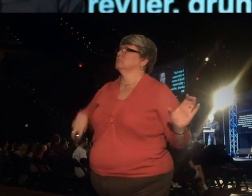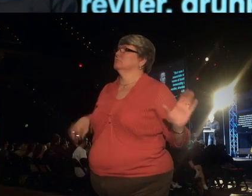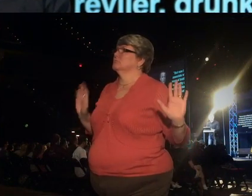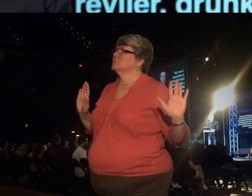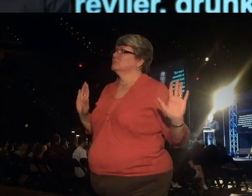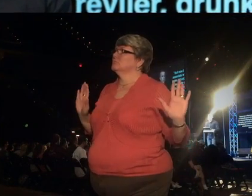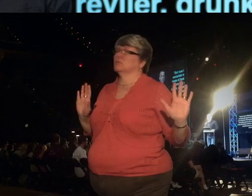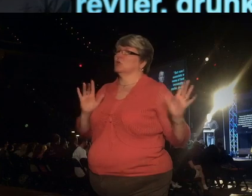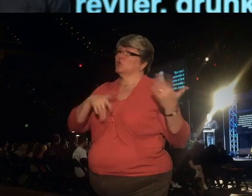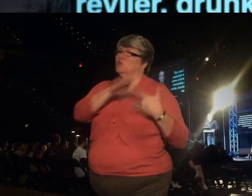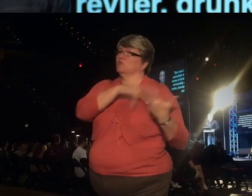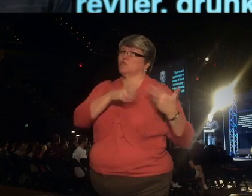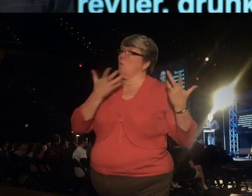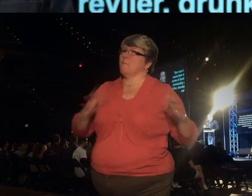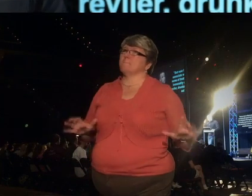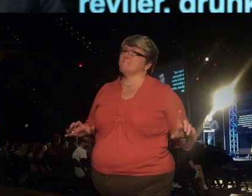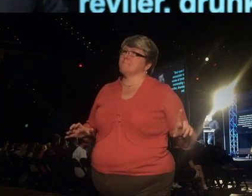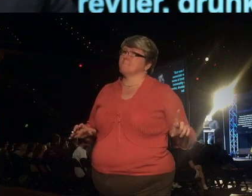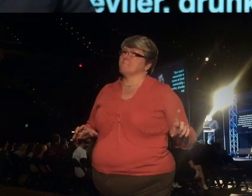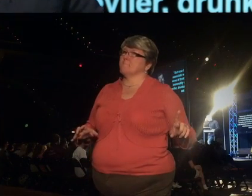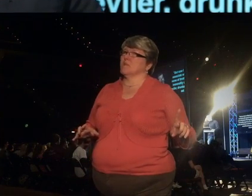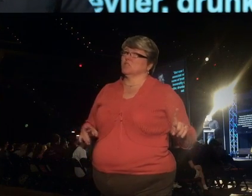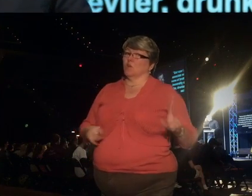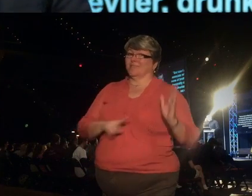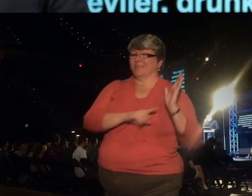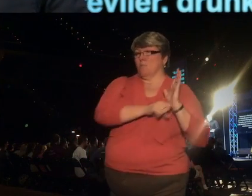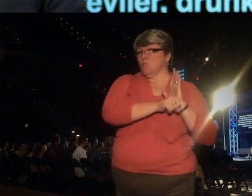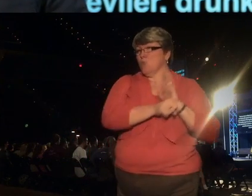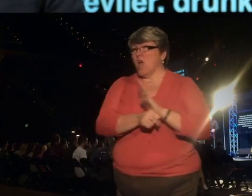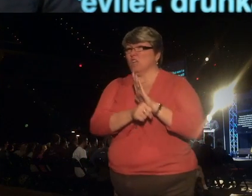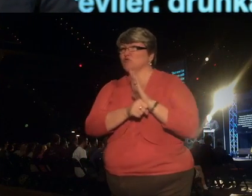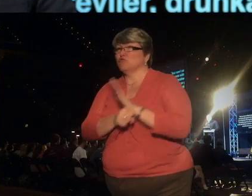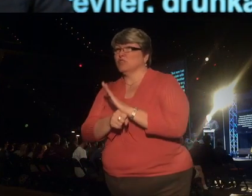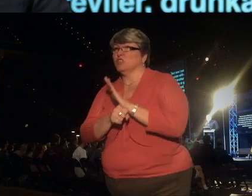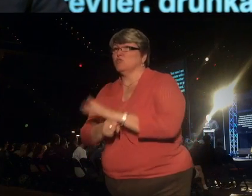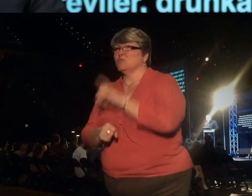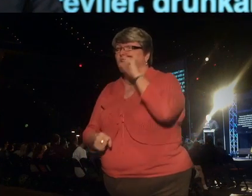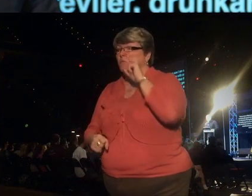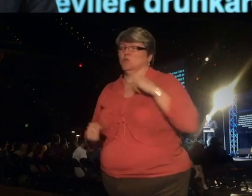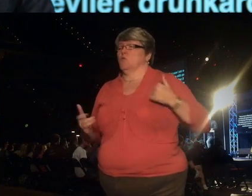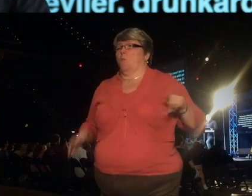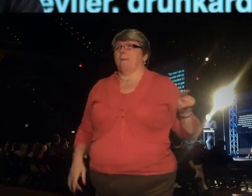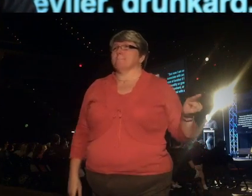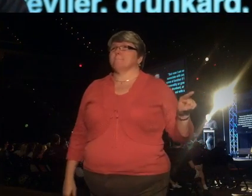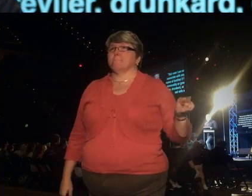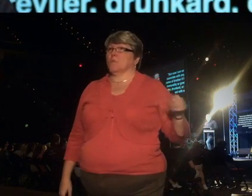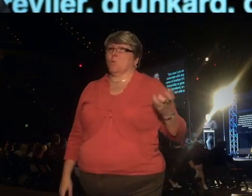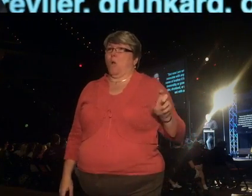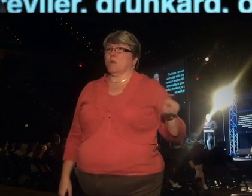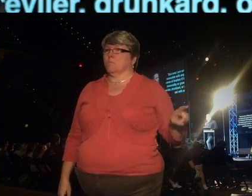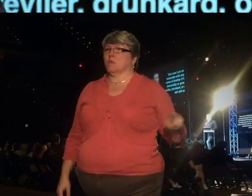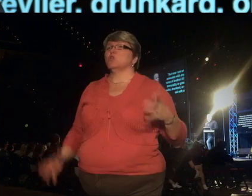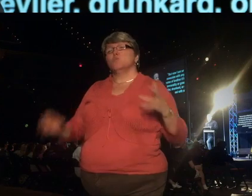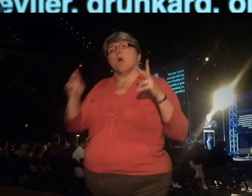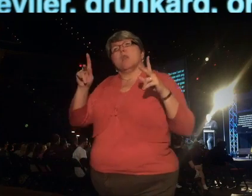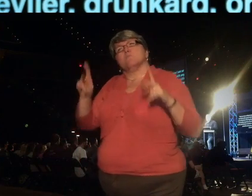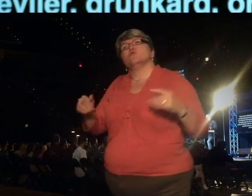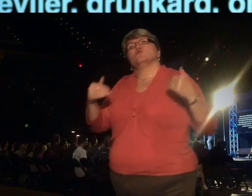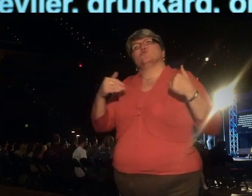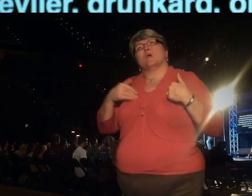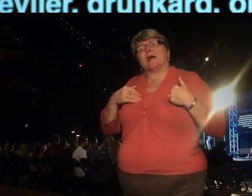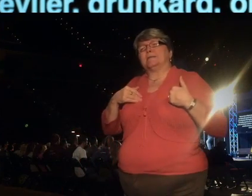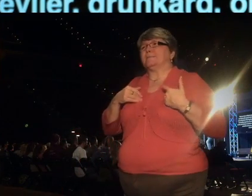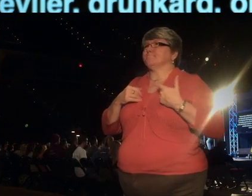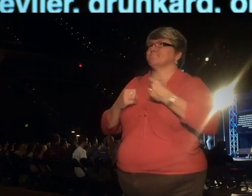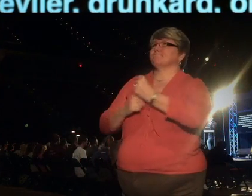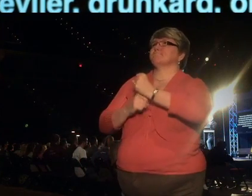that. So is he pressuring you sexually? You don't want that guy. You don't want that guy. You want someone who has an anchor of